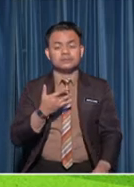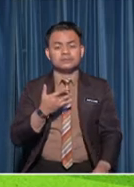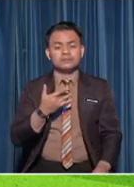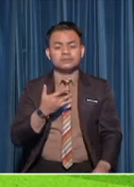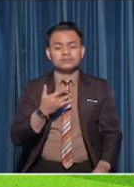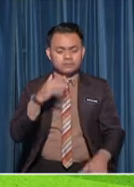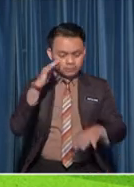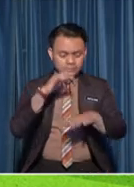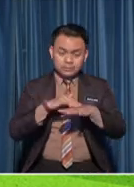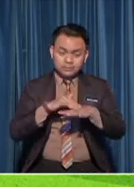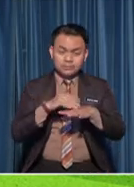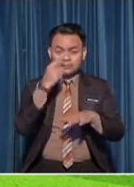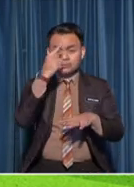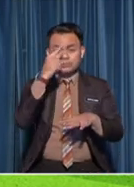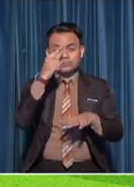torch?